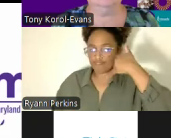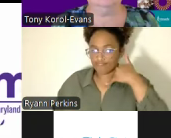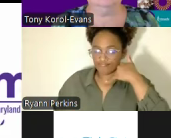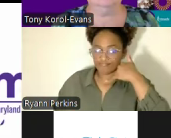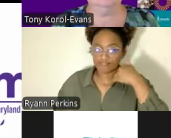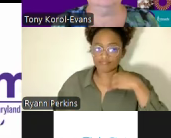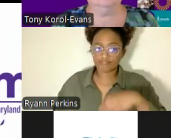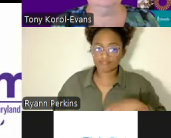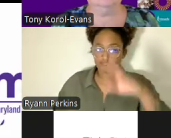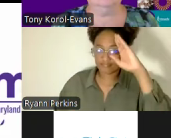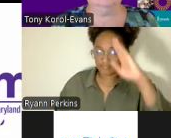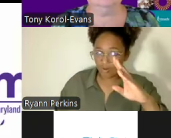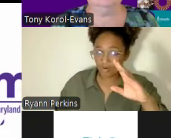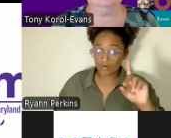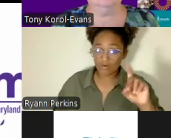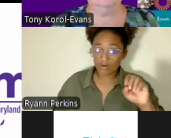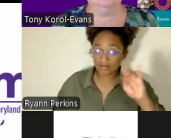Hi. Debbie?